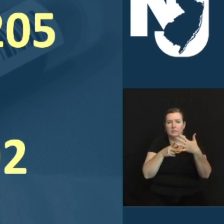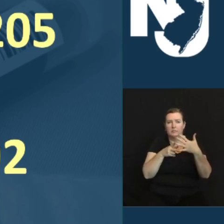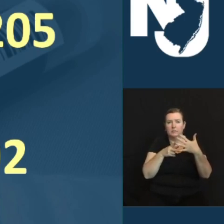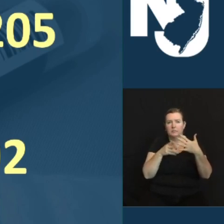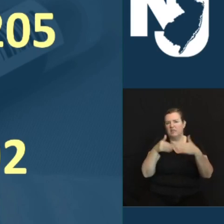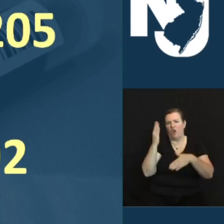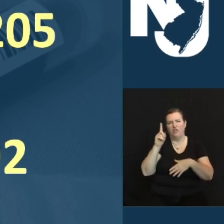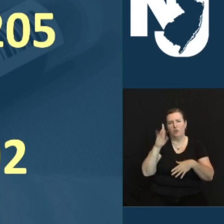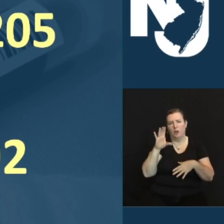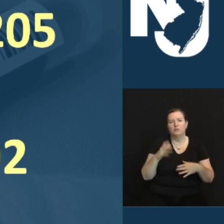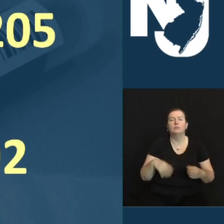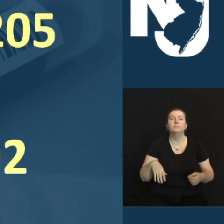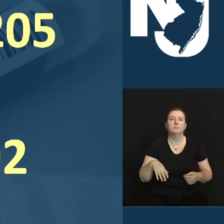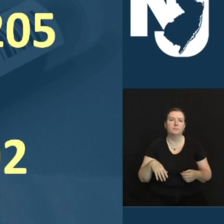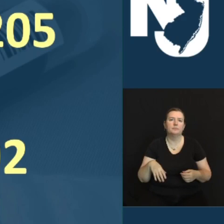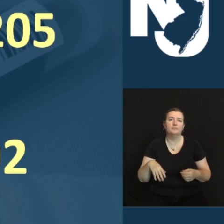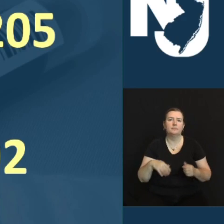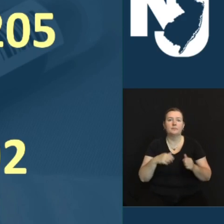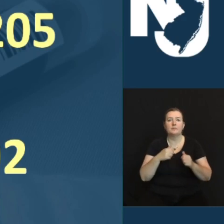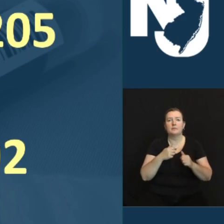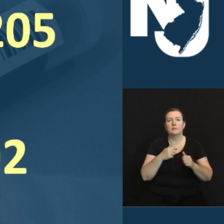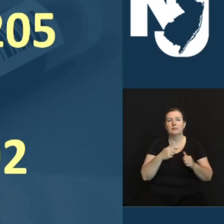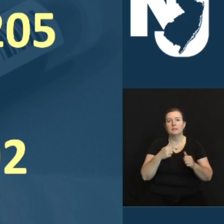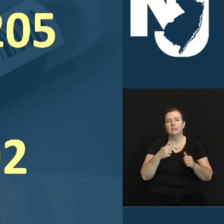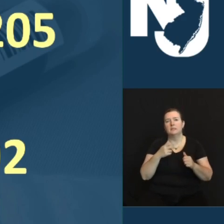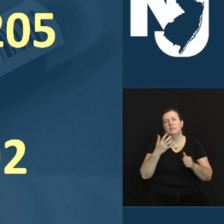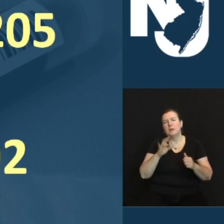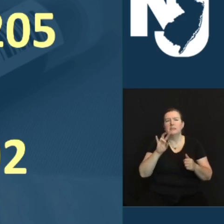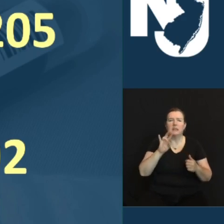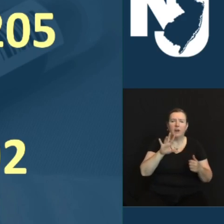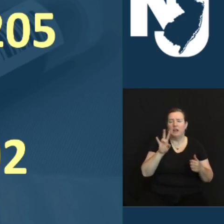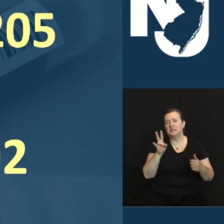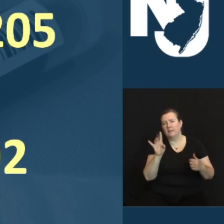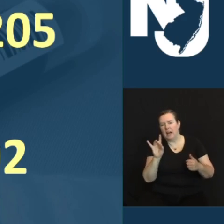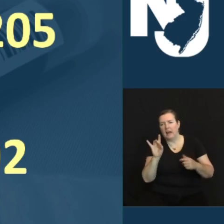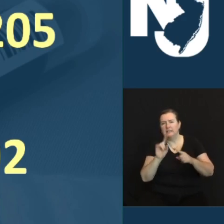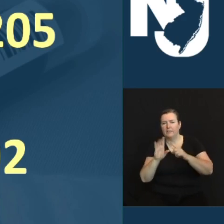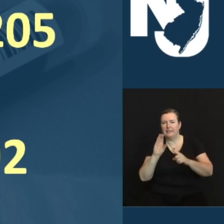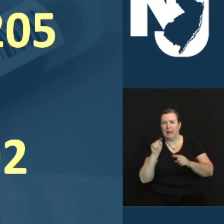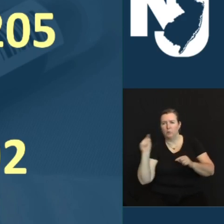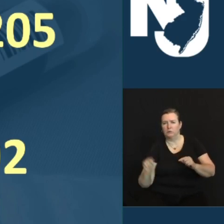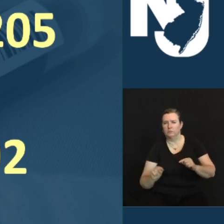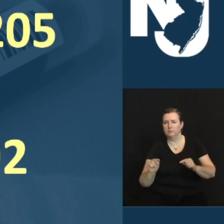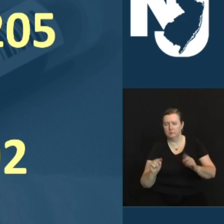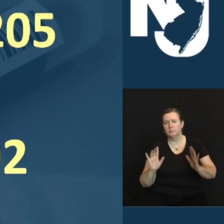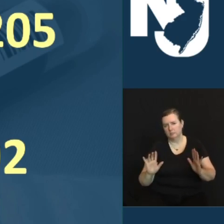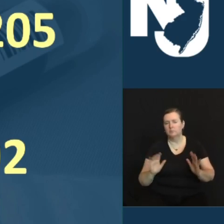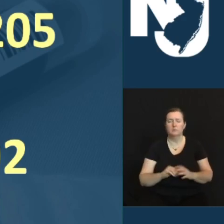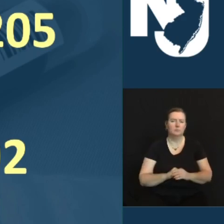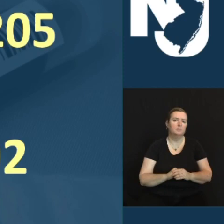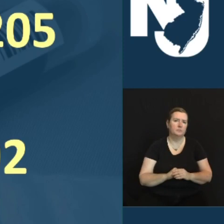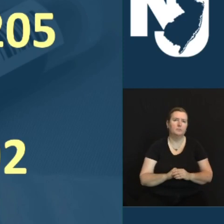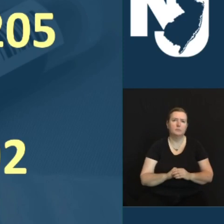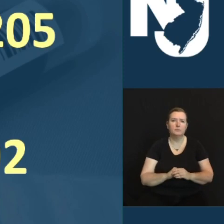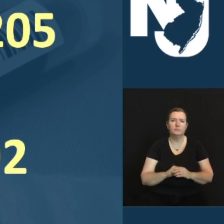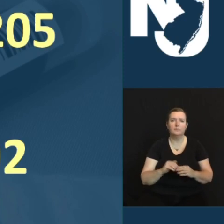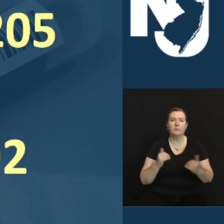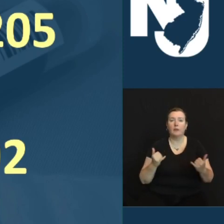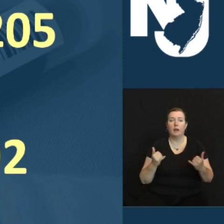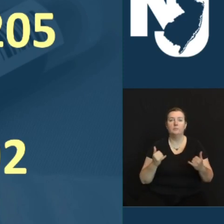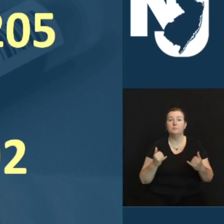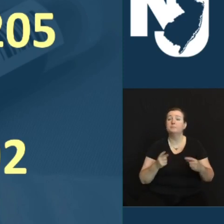counties are reporting 75 and 78 new cases, respectively. The positivity rate for